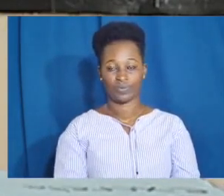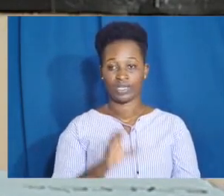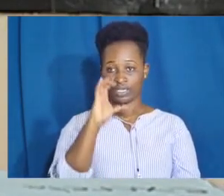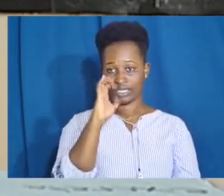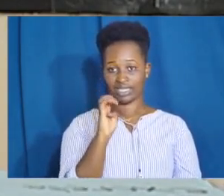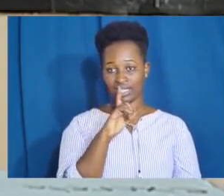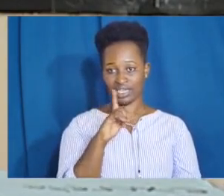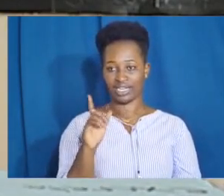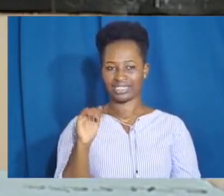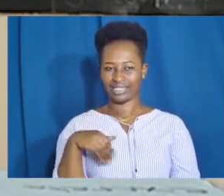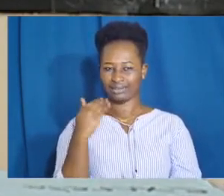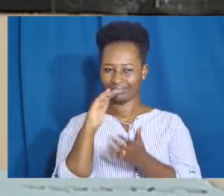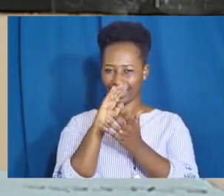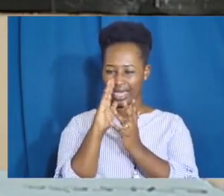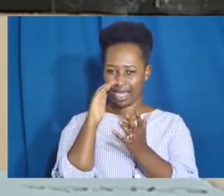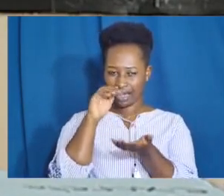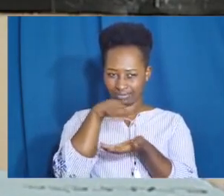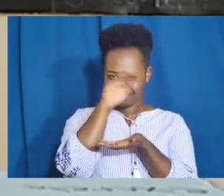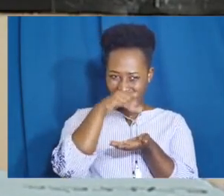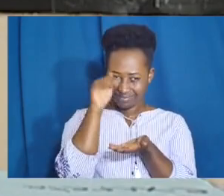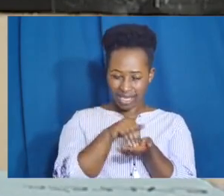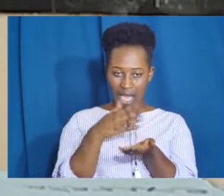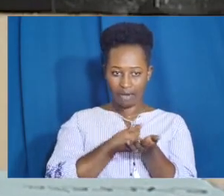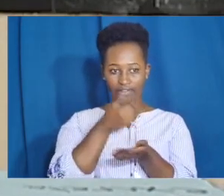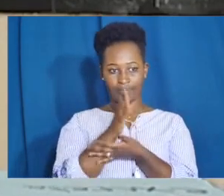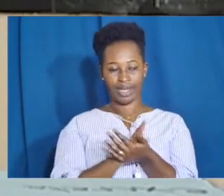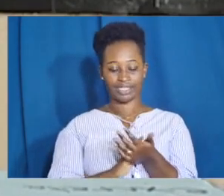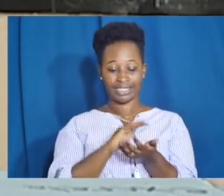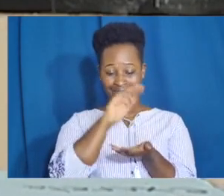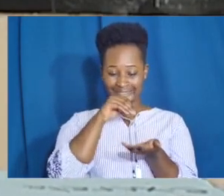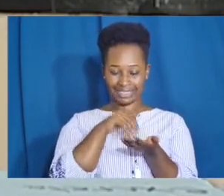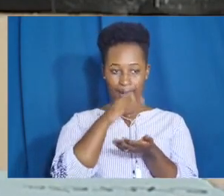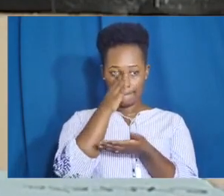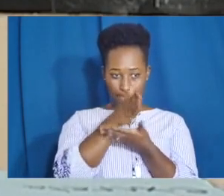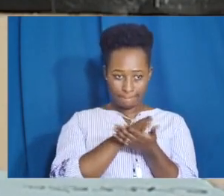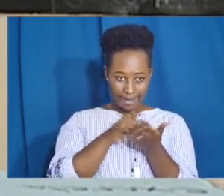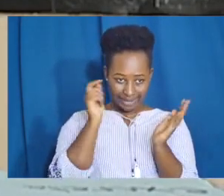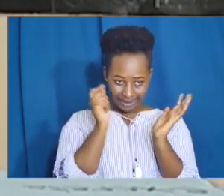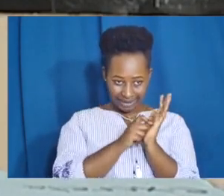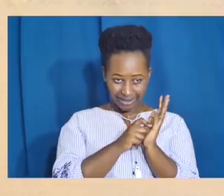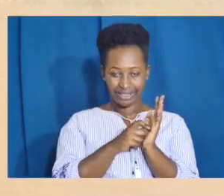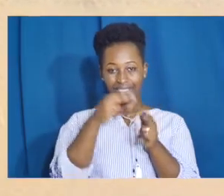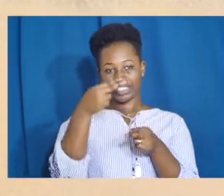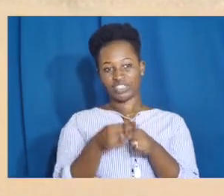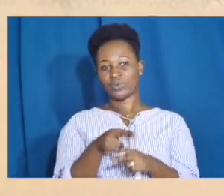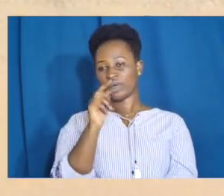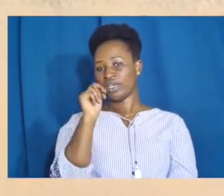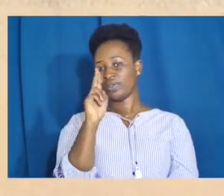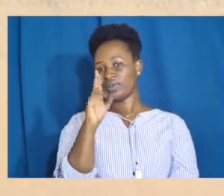the middle has the part. This part in the middle is what we call